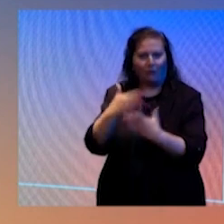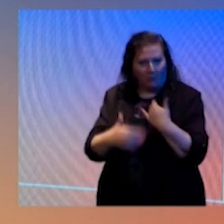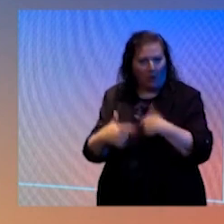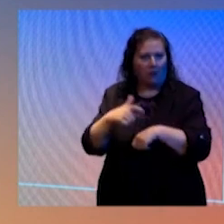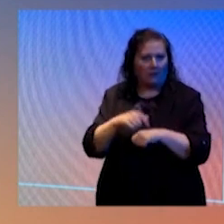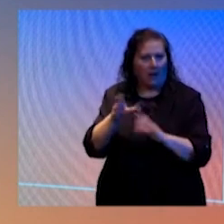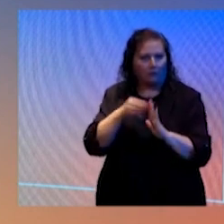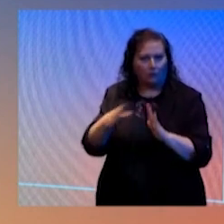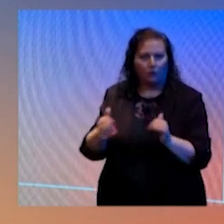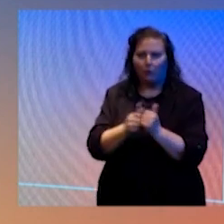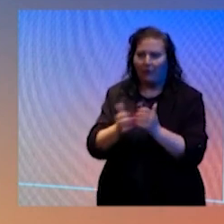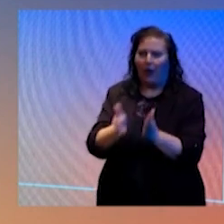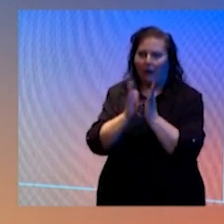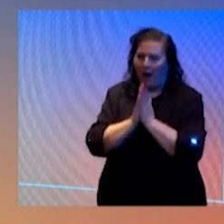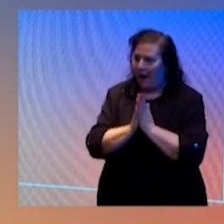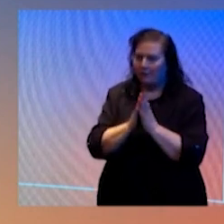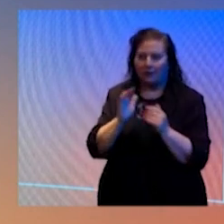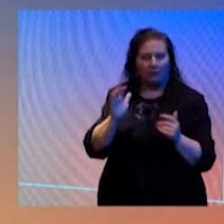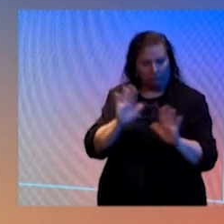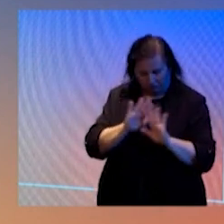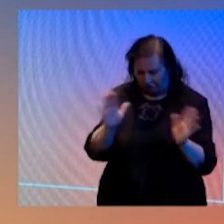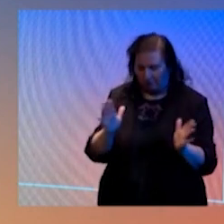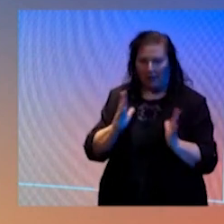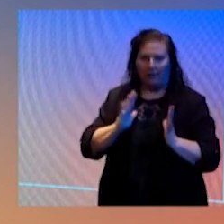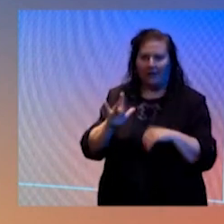students without asking a single question. That made sense.